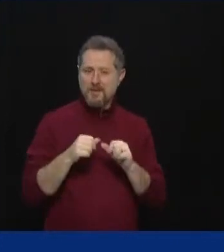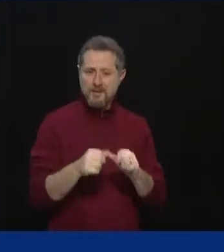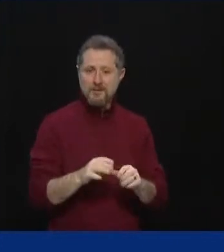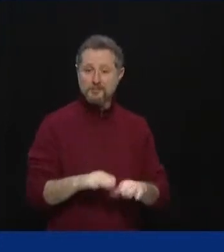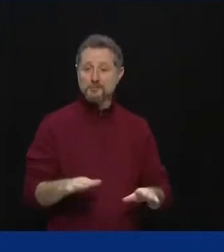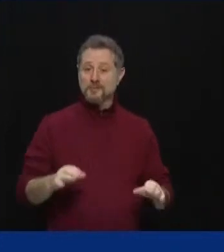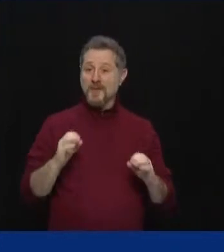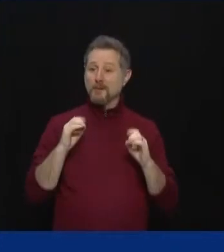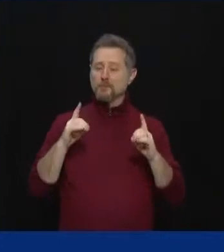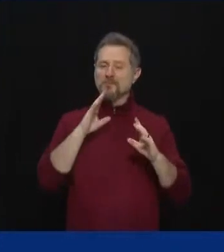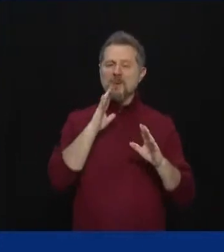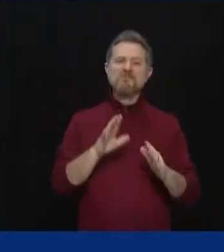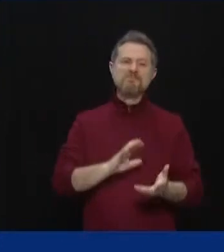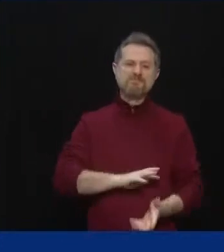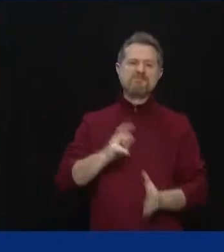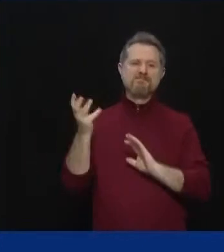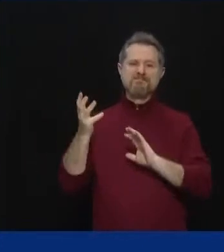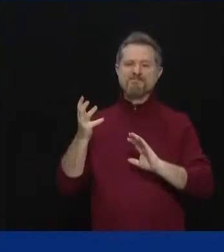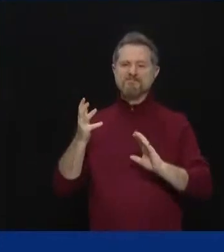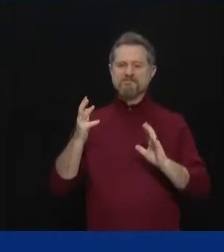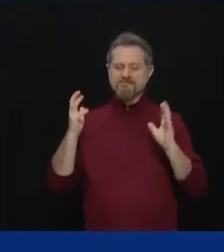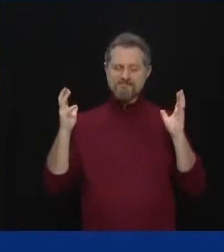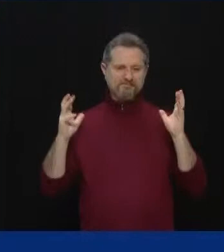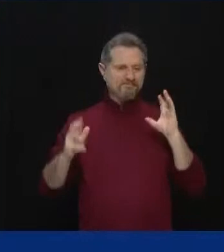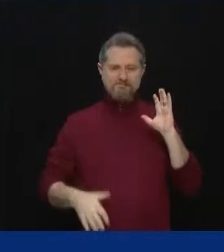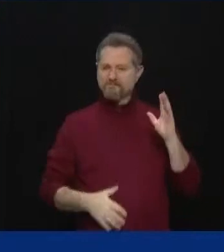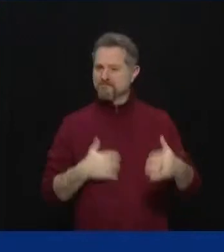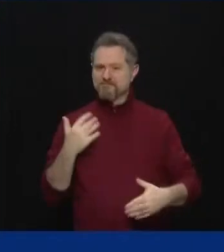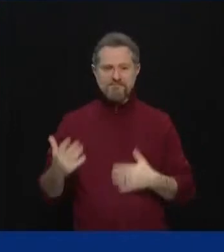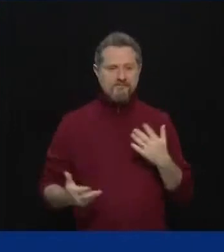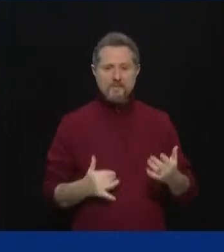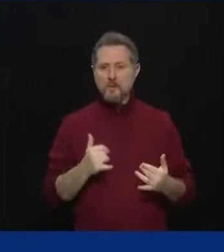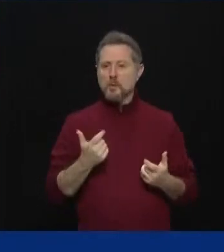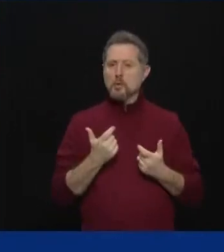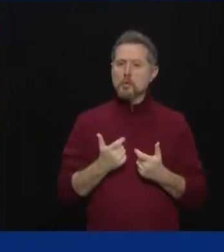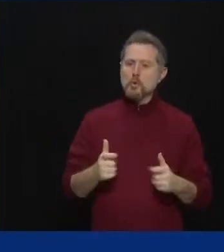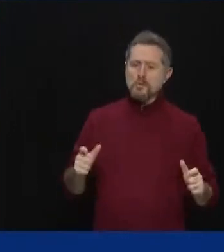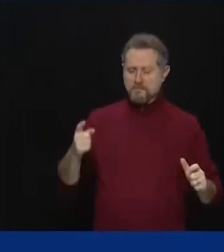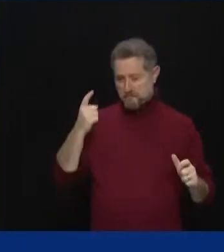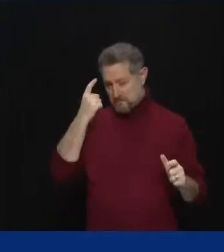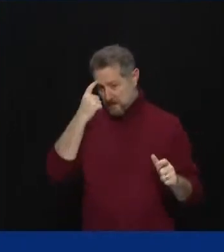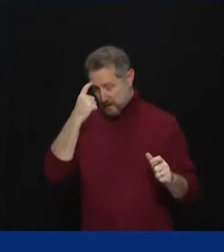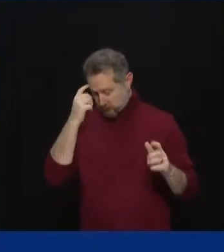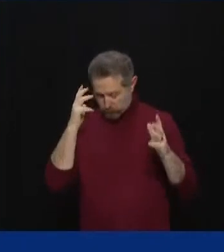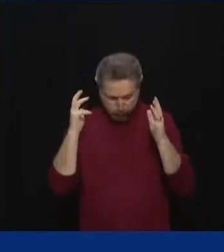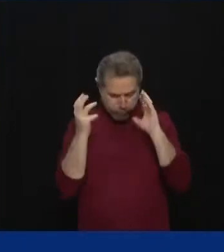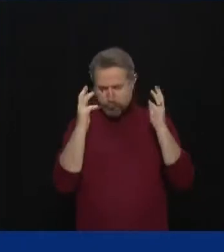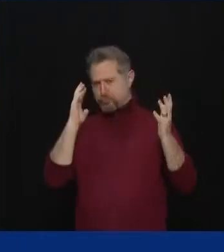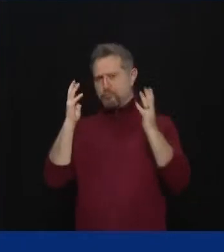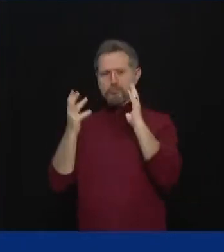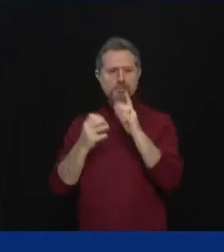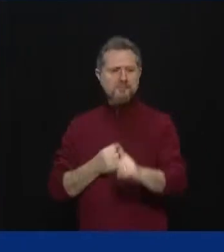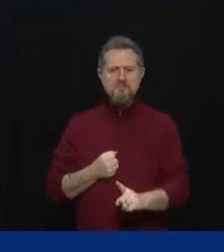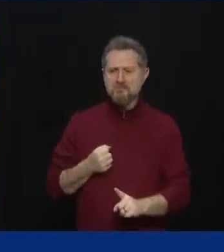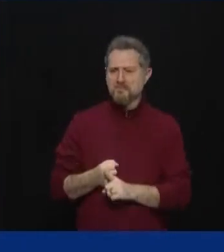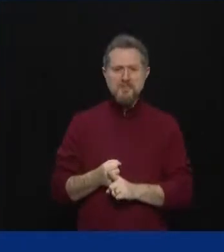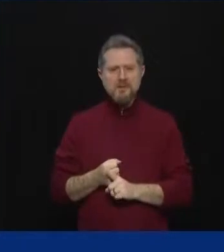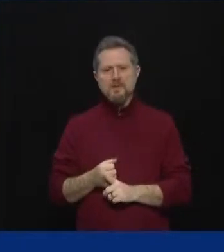education disrupted. And we know that this has had huge mental health effects. I'll be having a conversation with the state